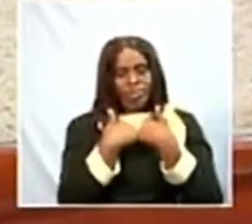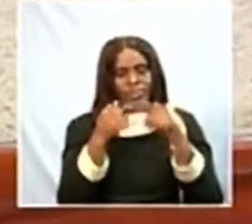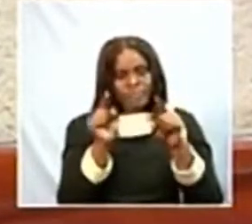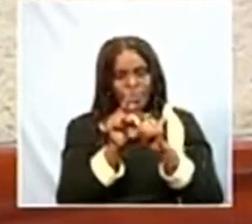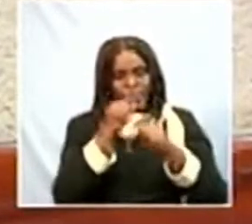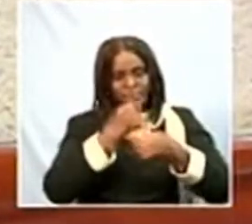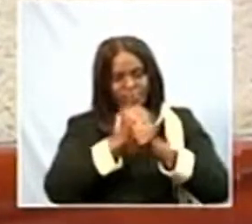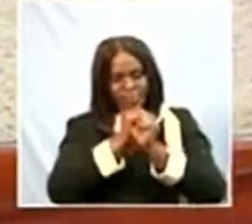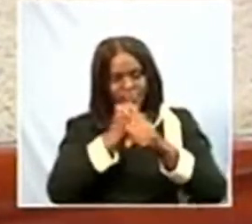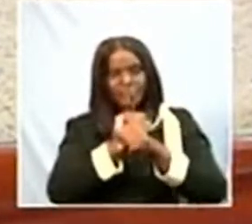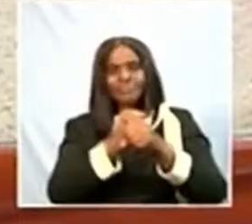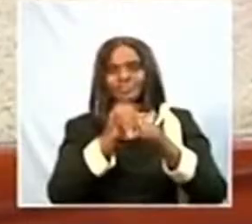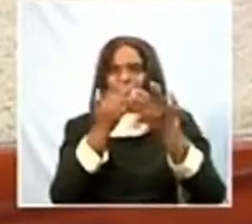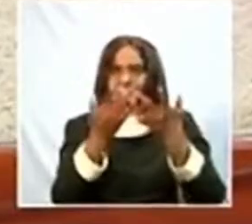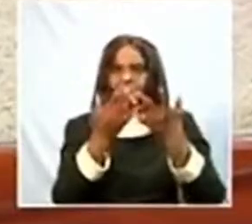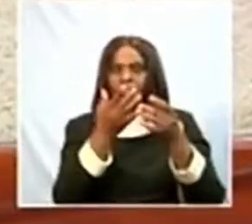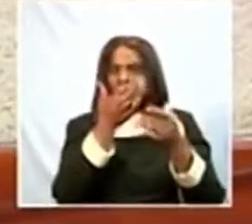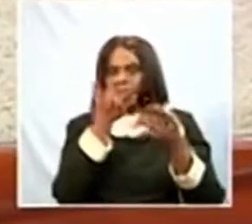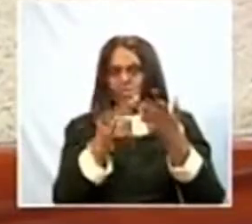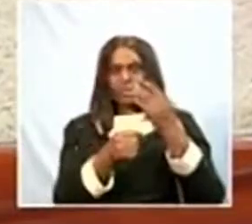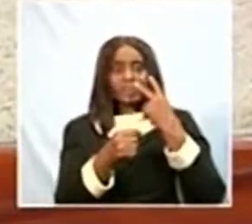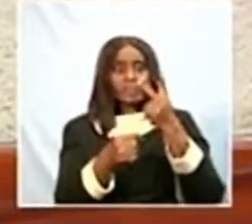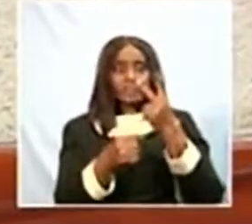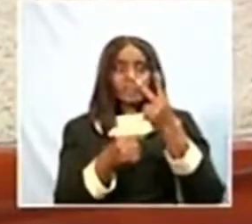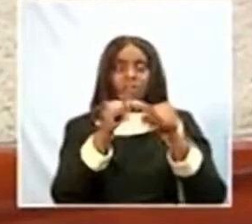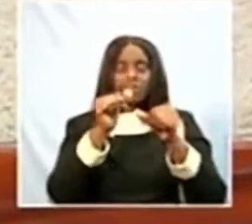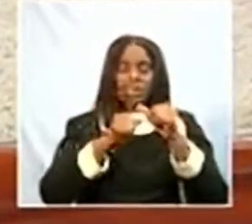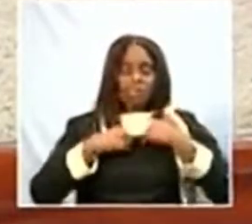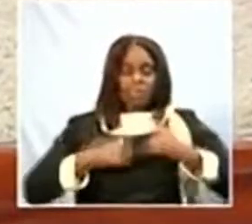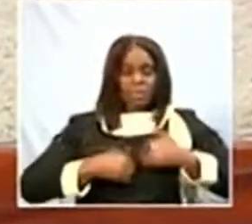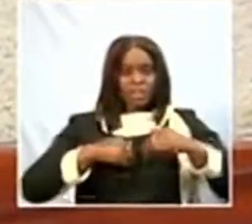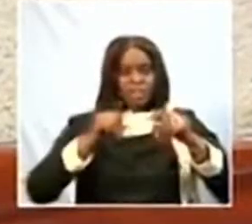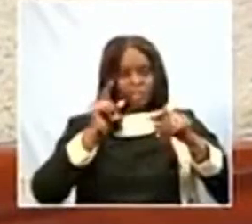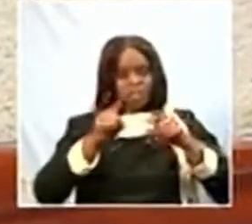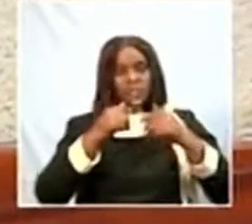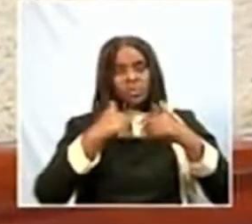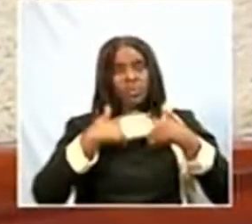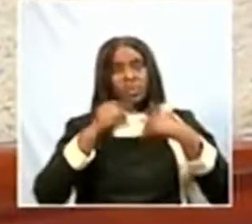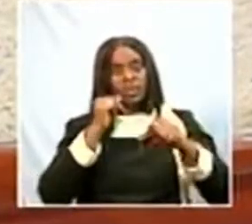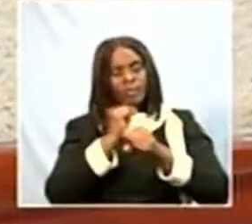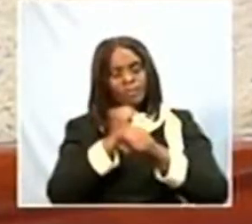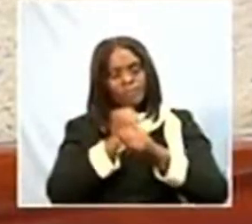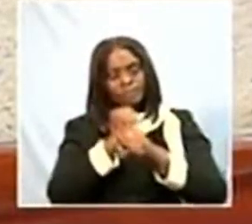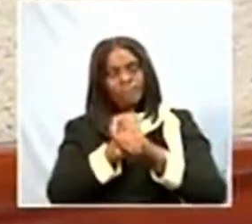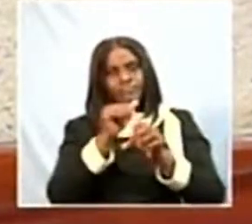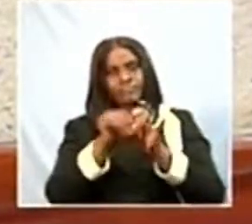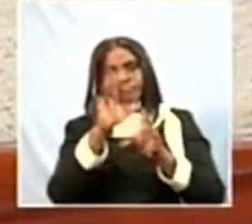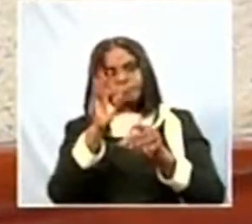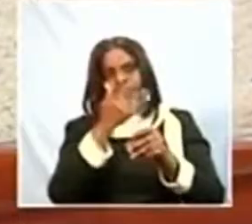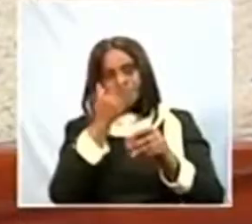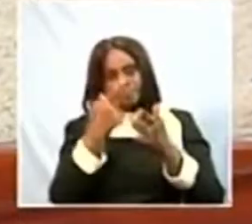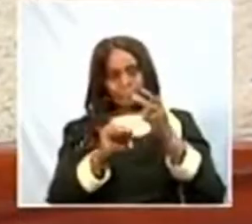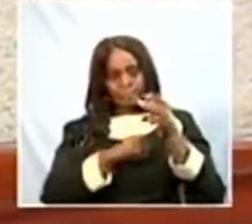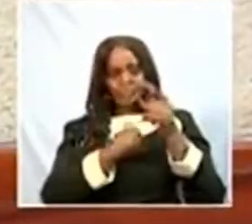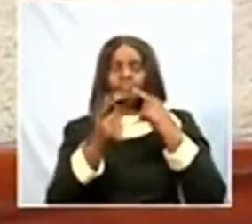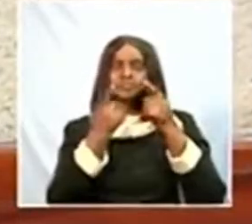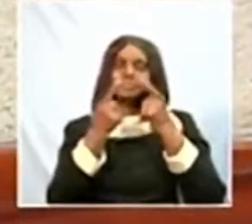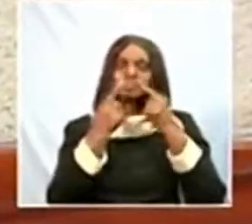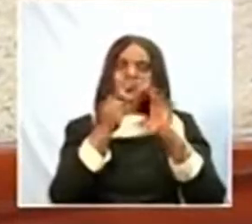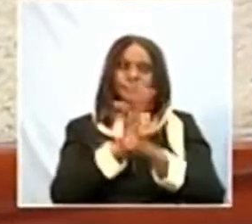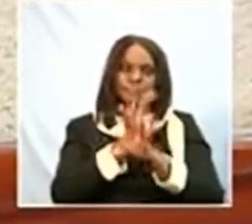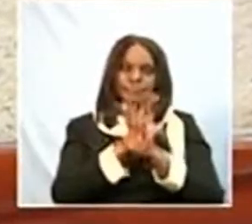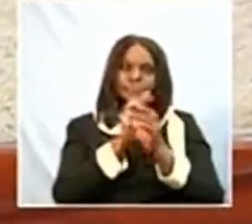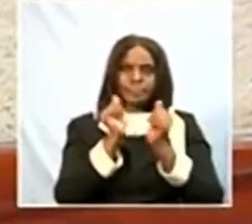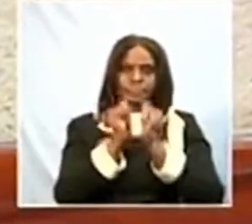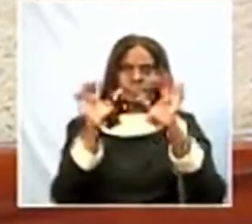and unknowingly, Madam Speaker. Let's say everyone who throws litter around will be jailed to 6 and 7 years. Let's say, example, you're drinking a